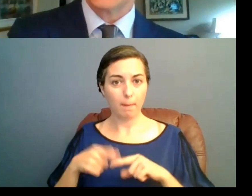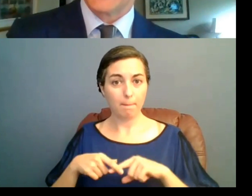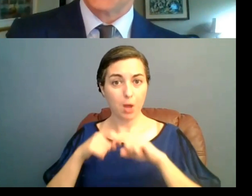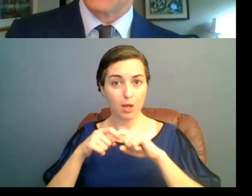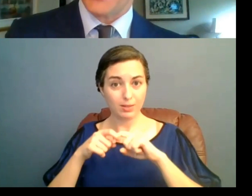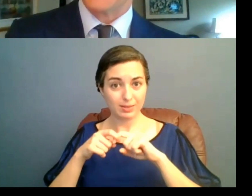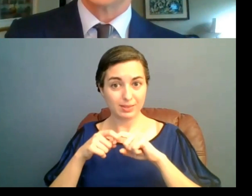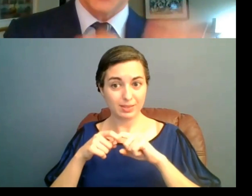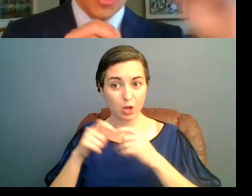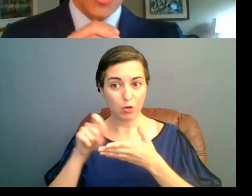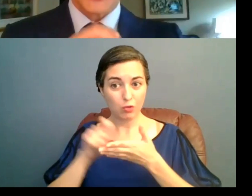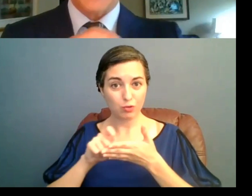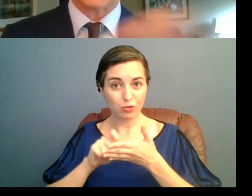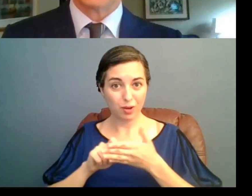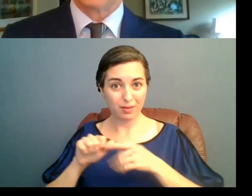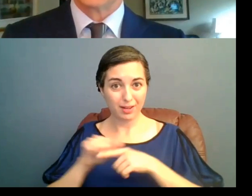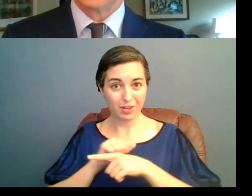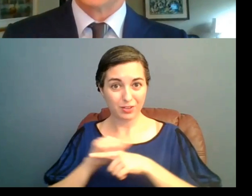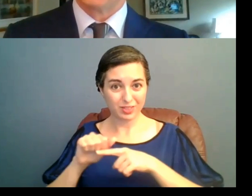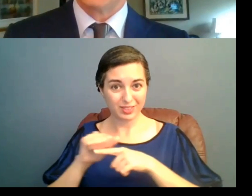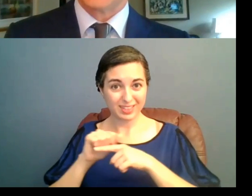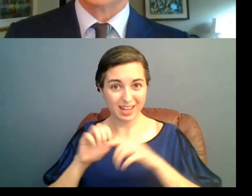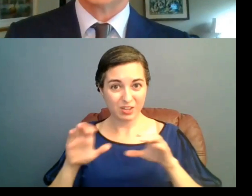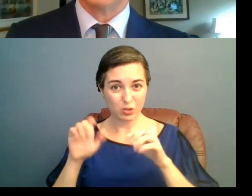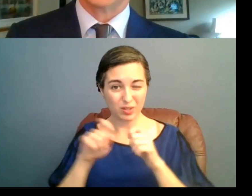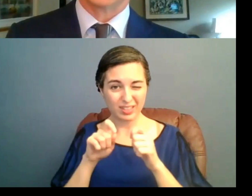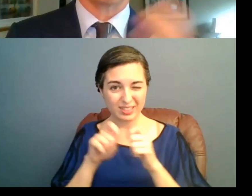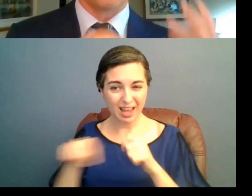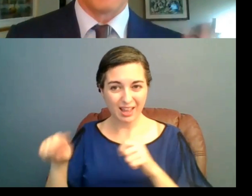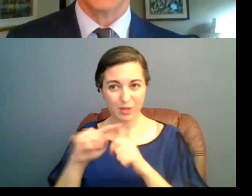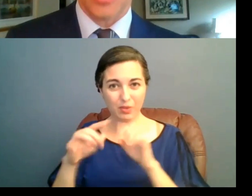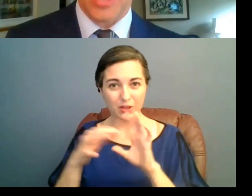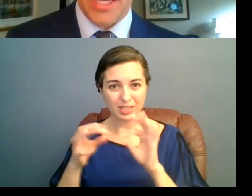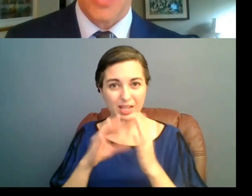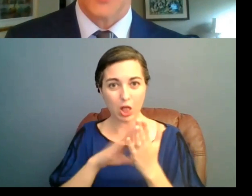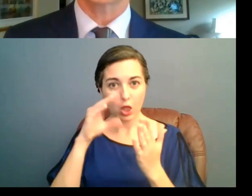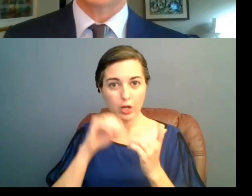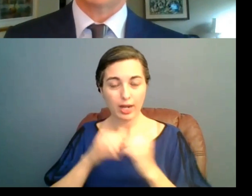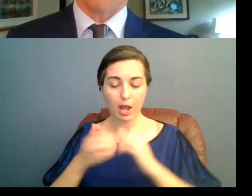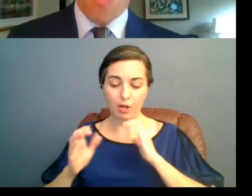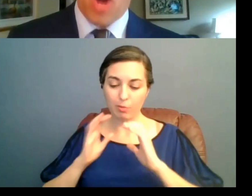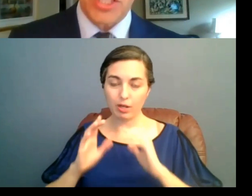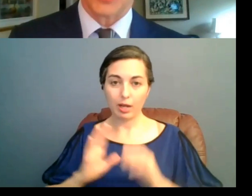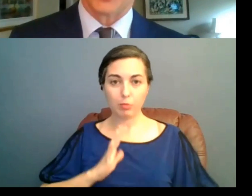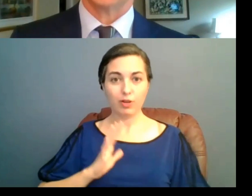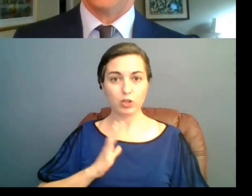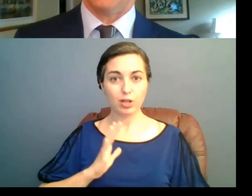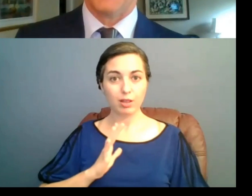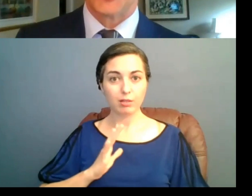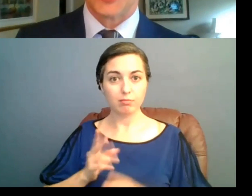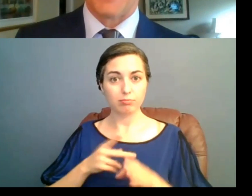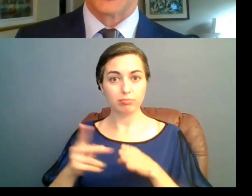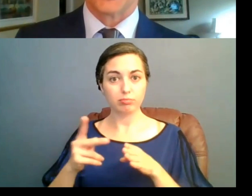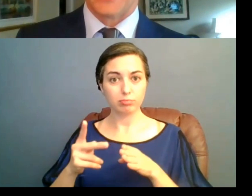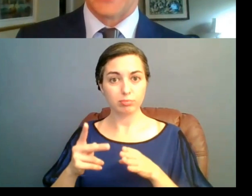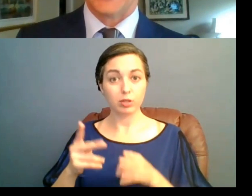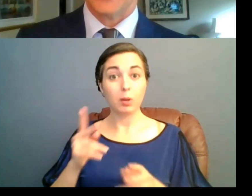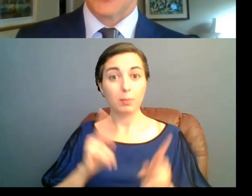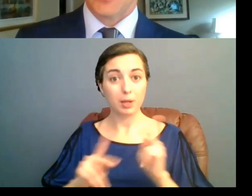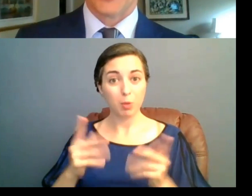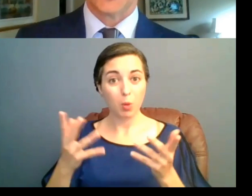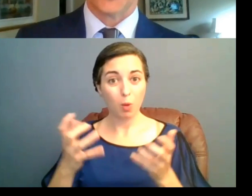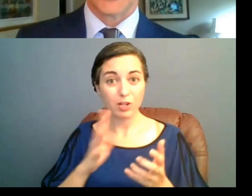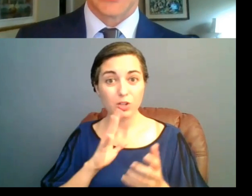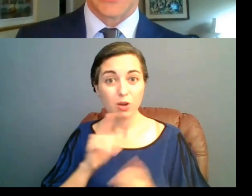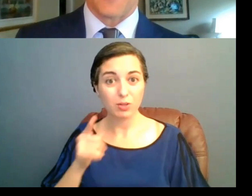quick writing exercise to exactly what they were saying, learning how to communicate professionally so people want to talk to you. I'm going to share my